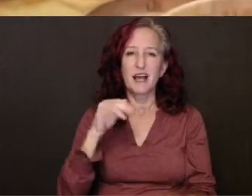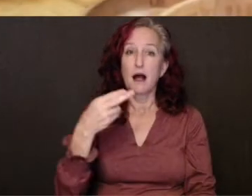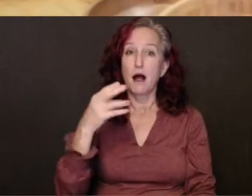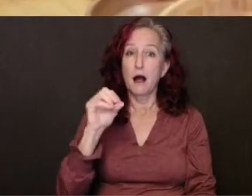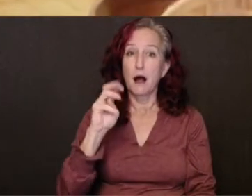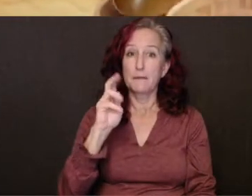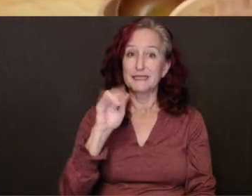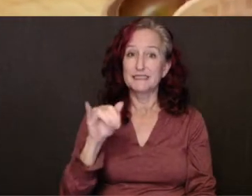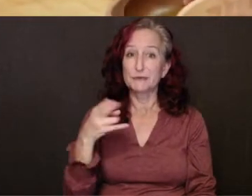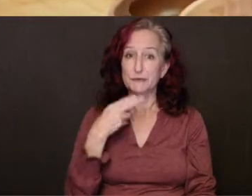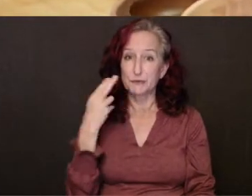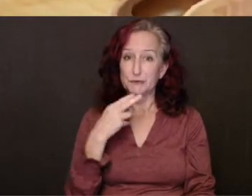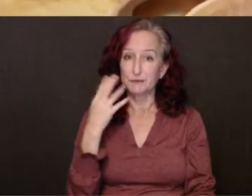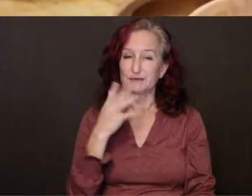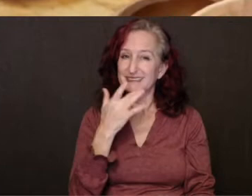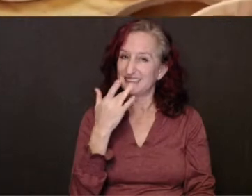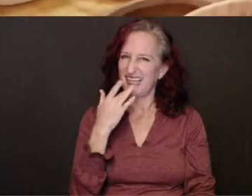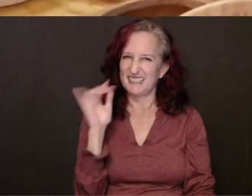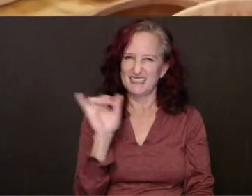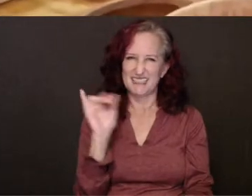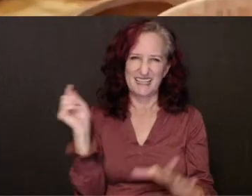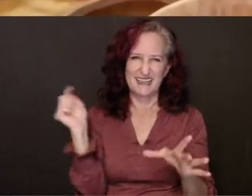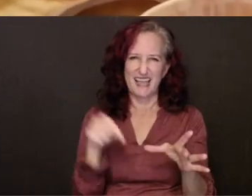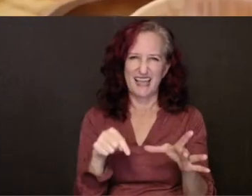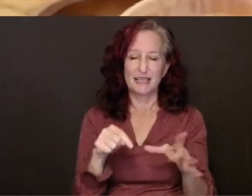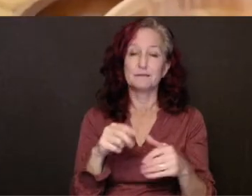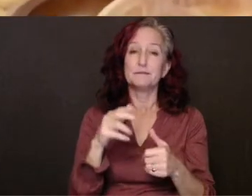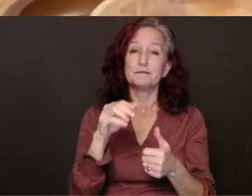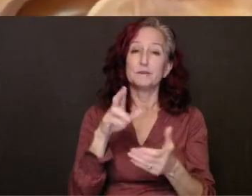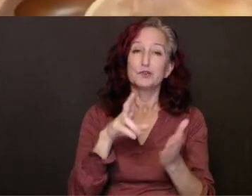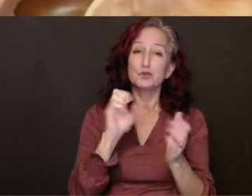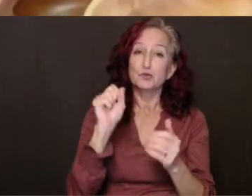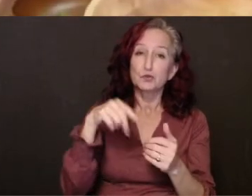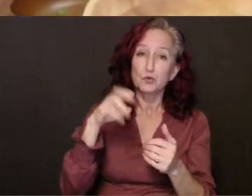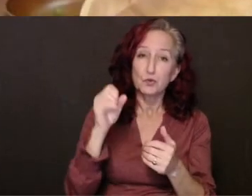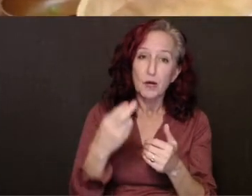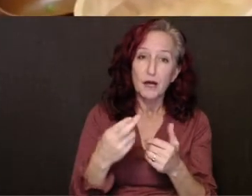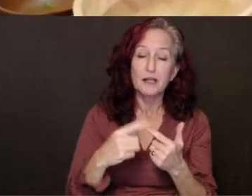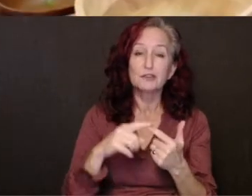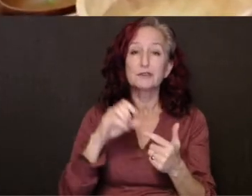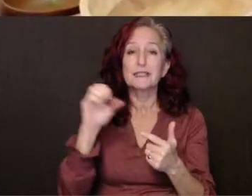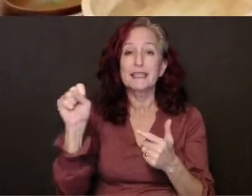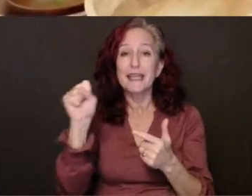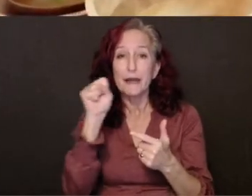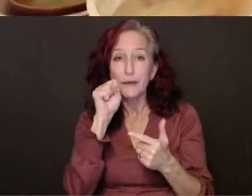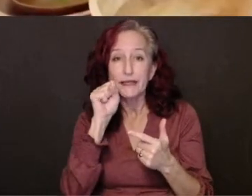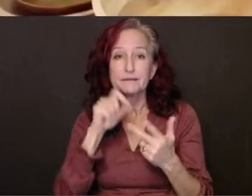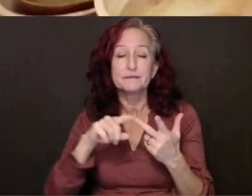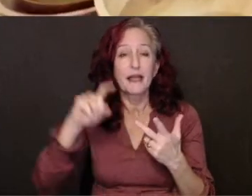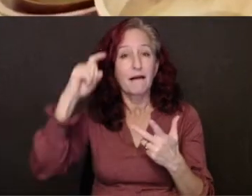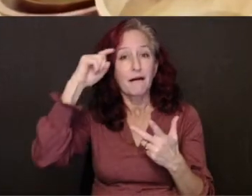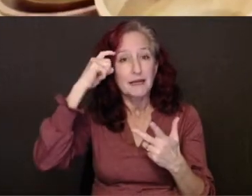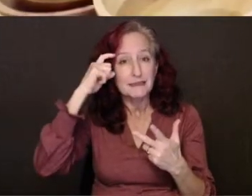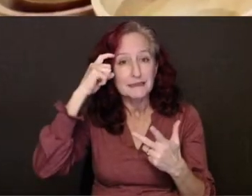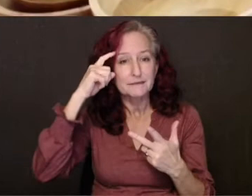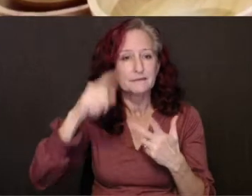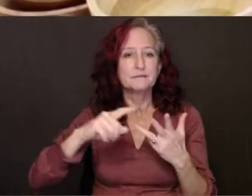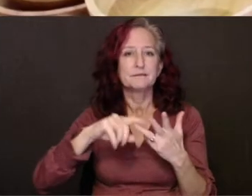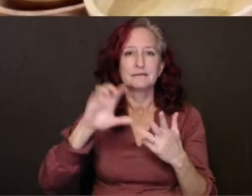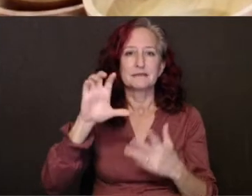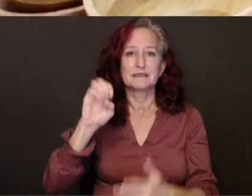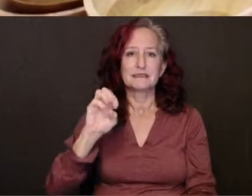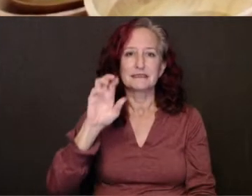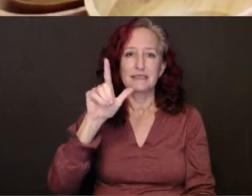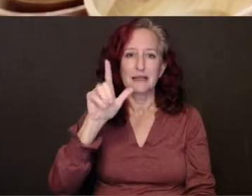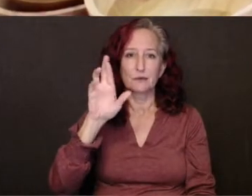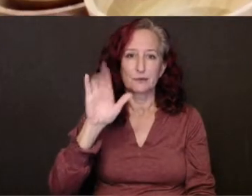that also in there. So we have all these beautiful flavors coming together, and this is what our hominy soup is